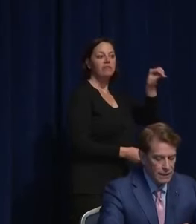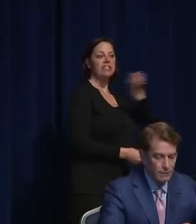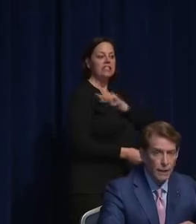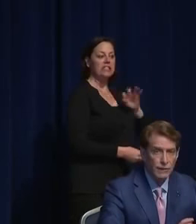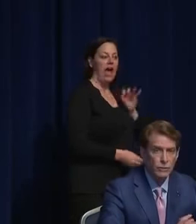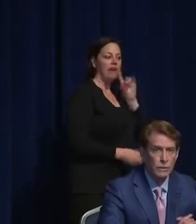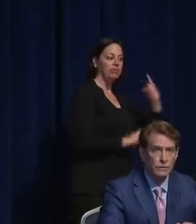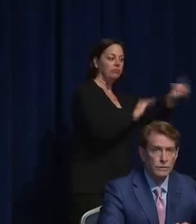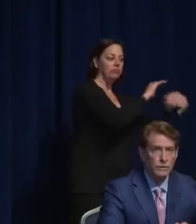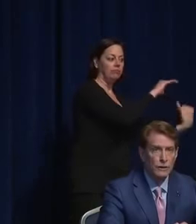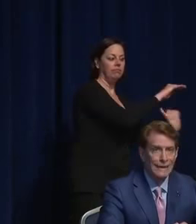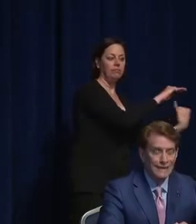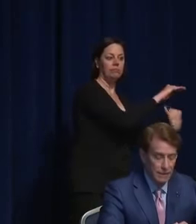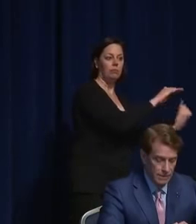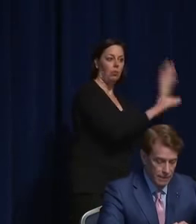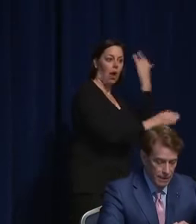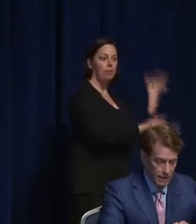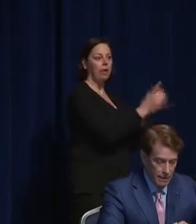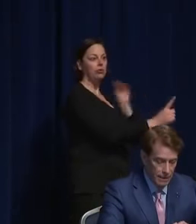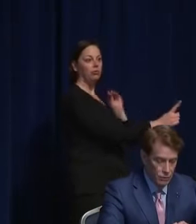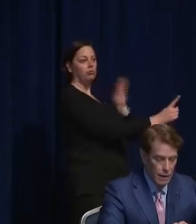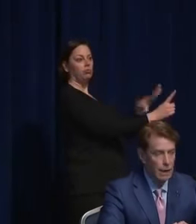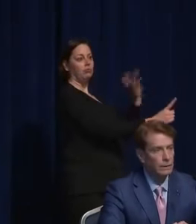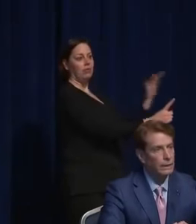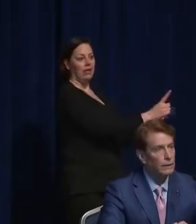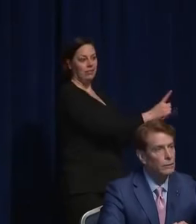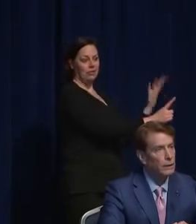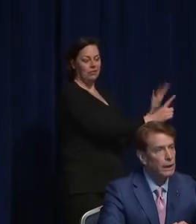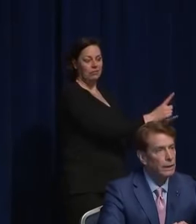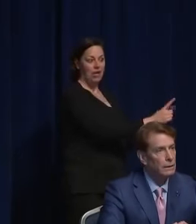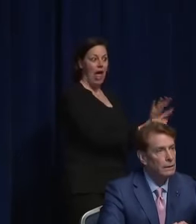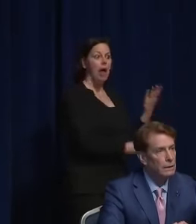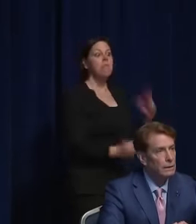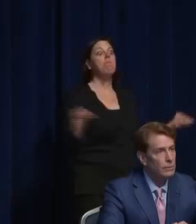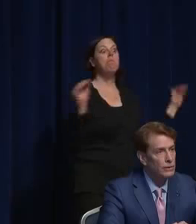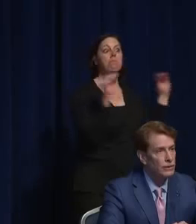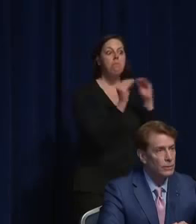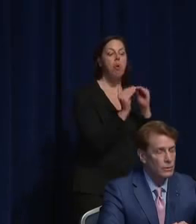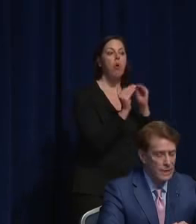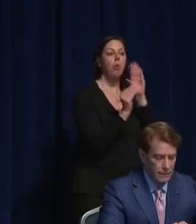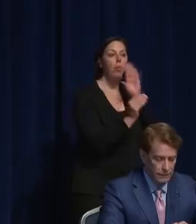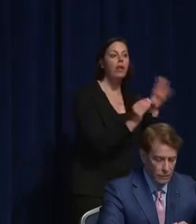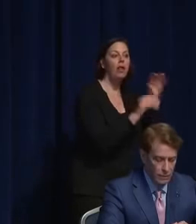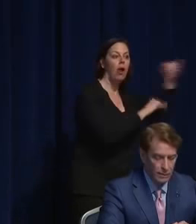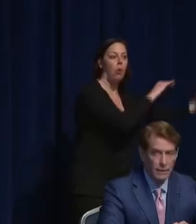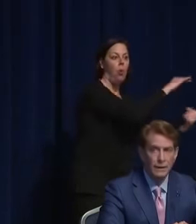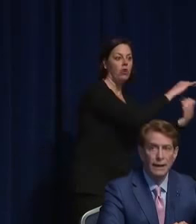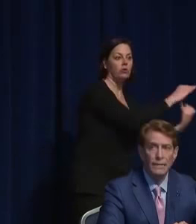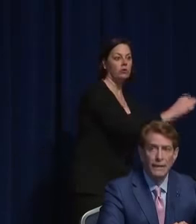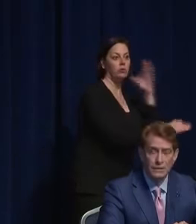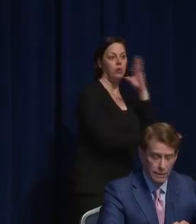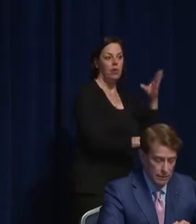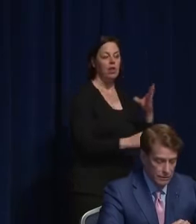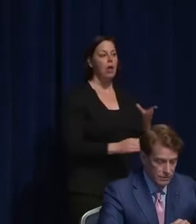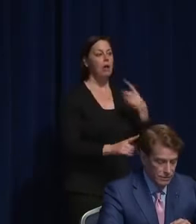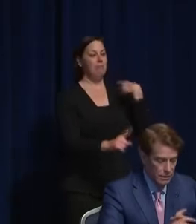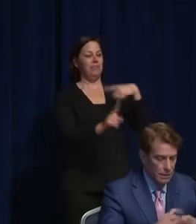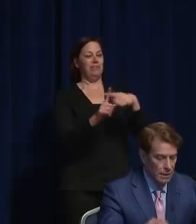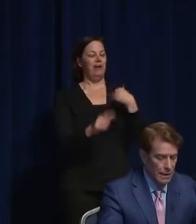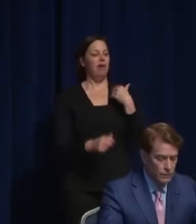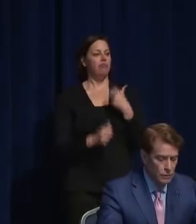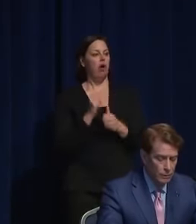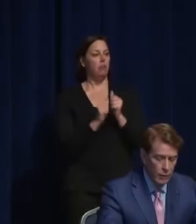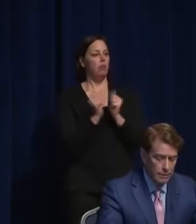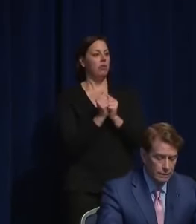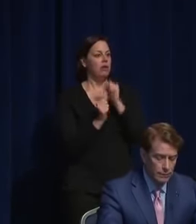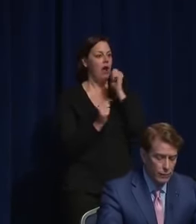Significant supply shortages are anticipated as well, including personal protective equipment and ventilators. I